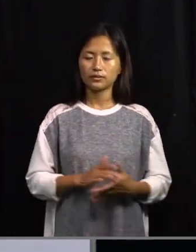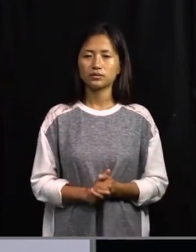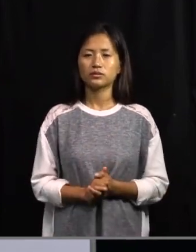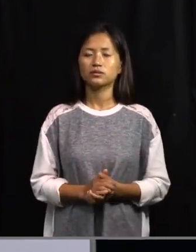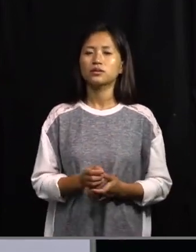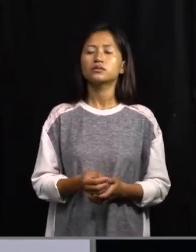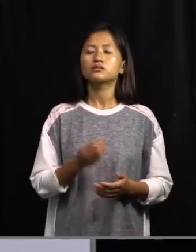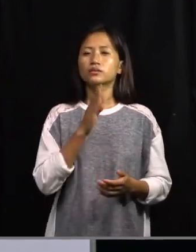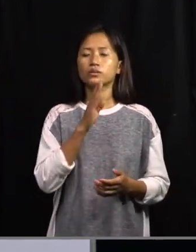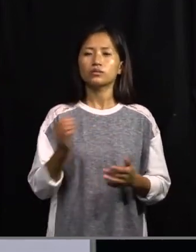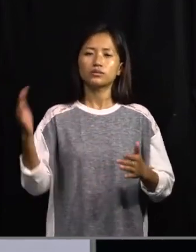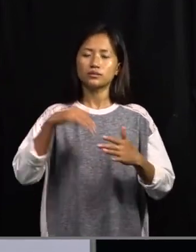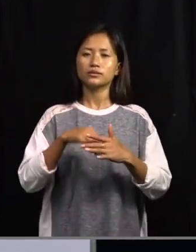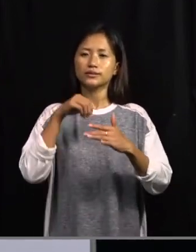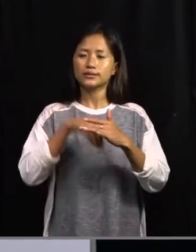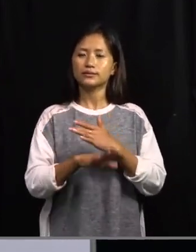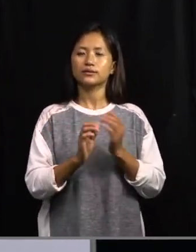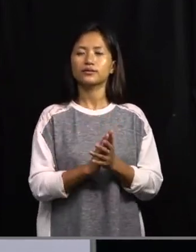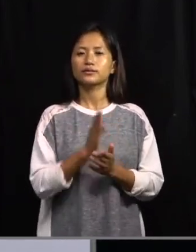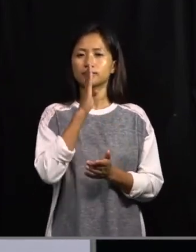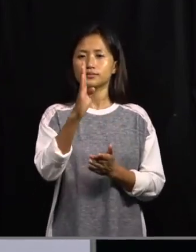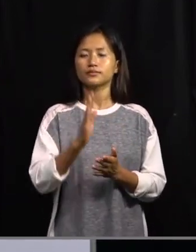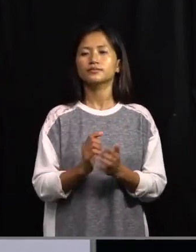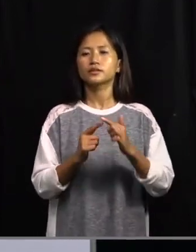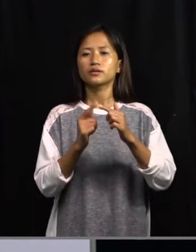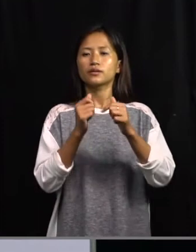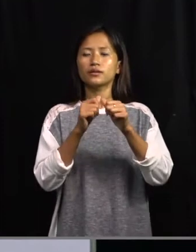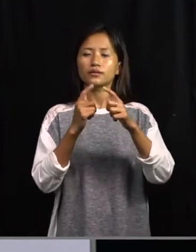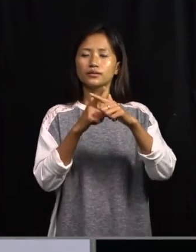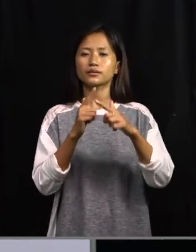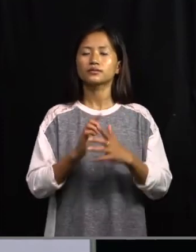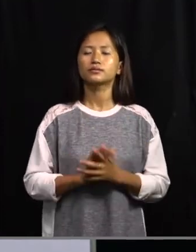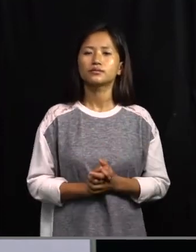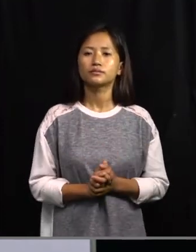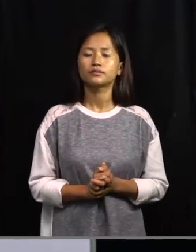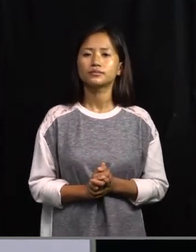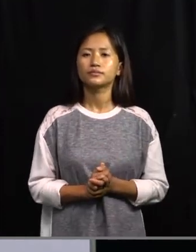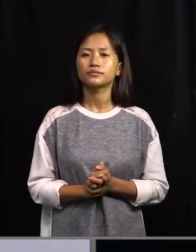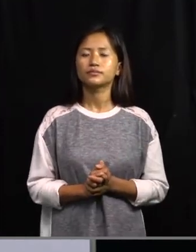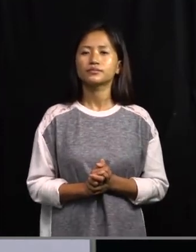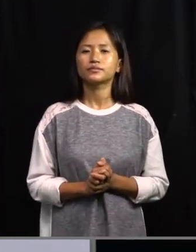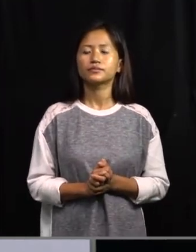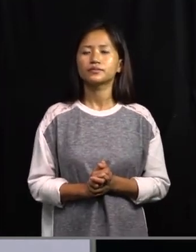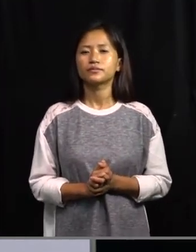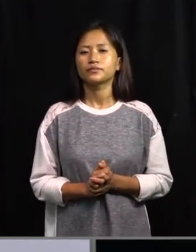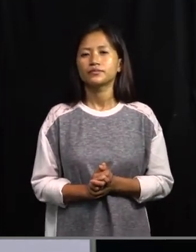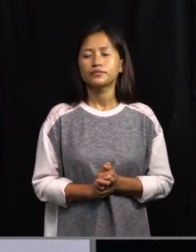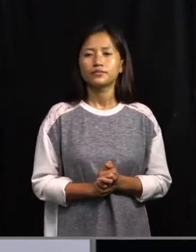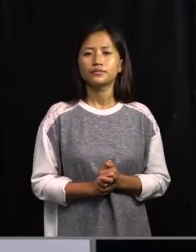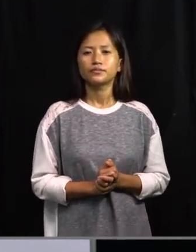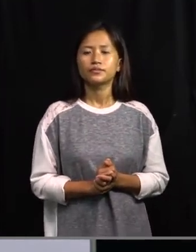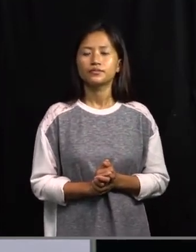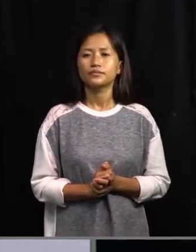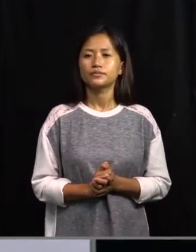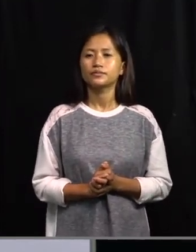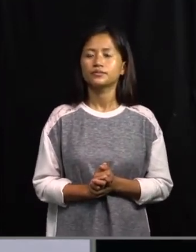tax. Since in your textbook, this non-tax revenue came first, we will explain this first. The explanation